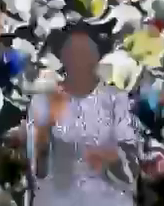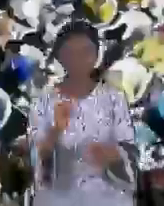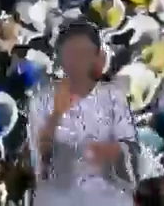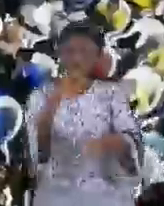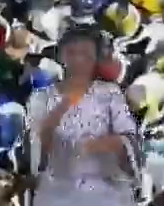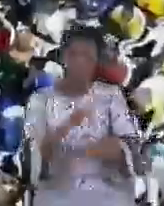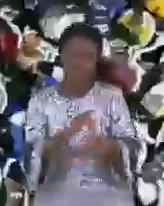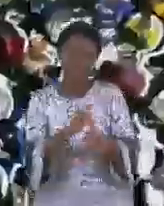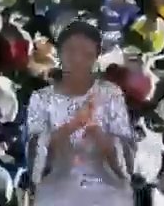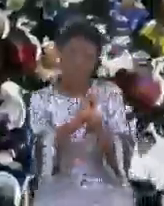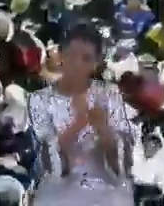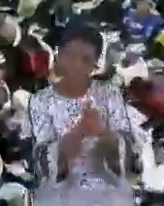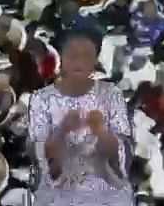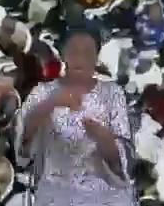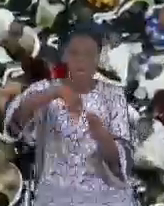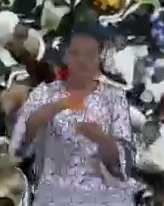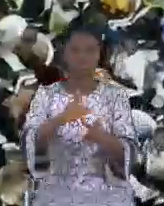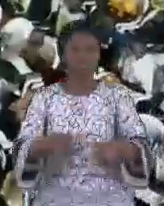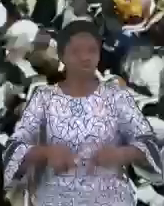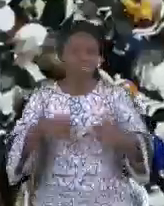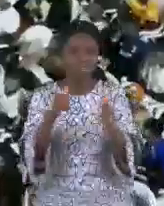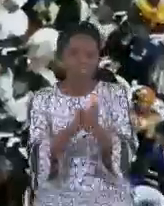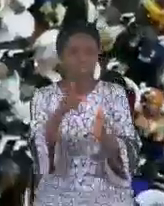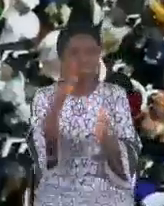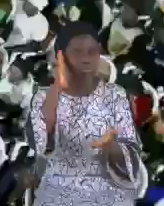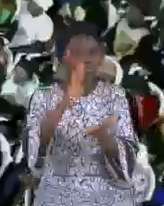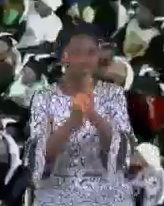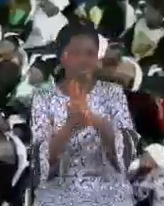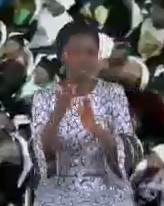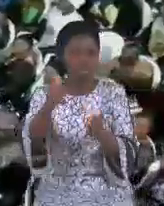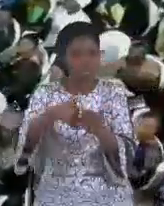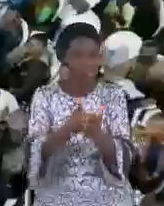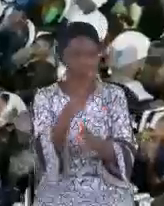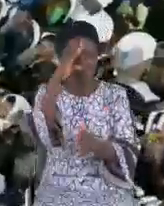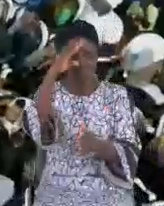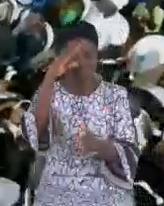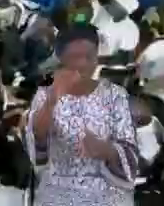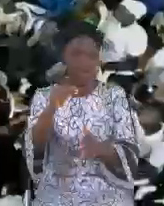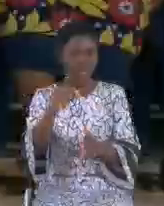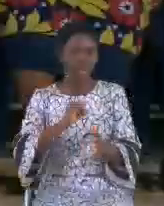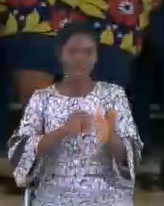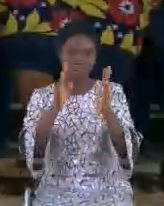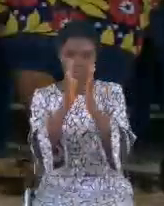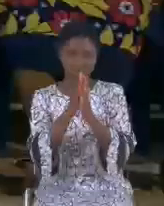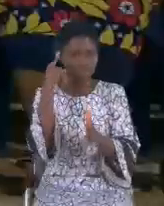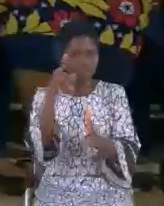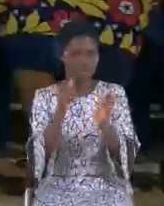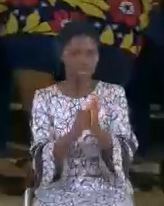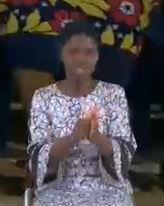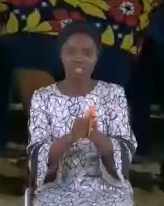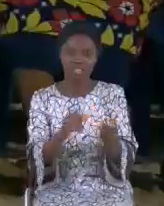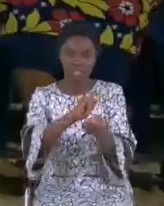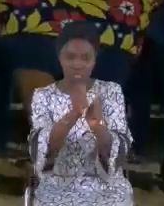that you'll be a new man. And today I praise God for you, that change has now come. I said